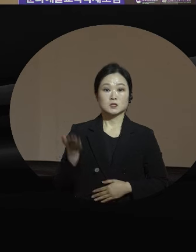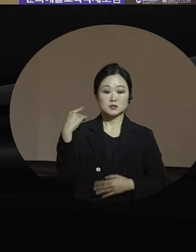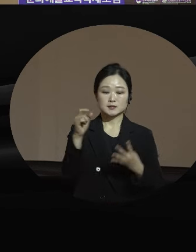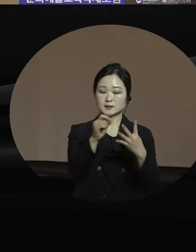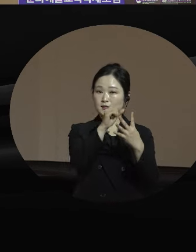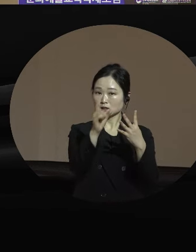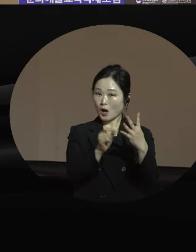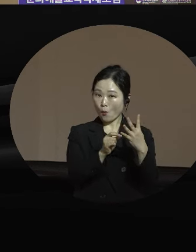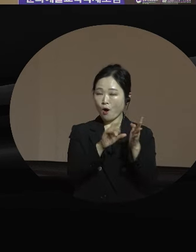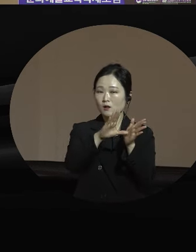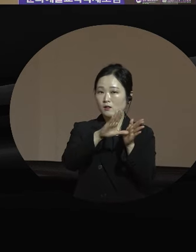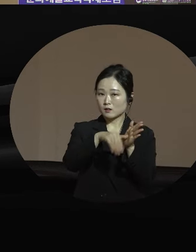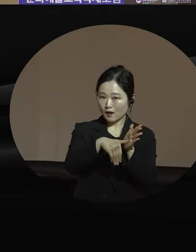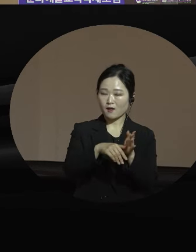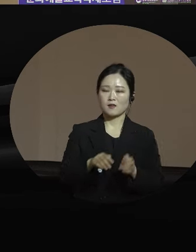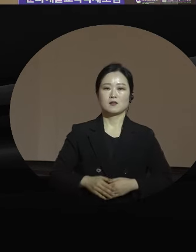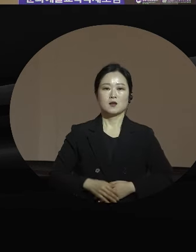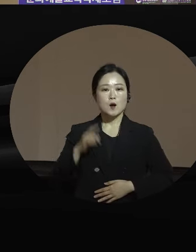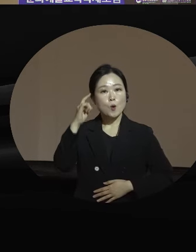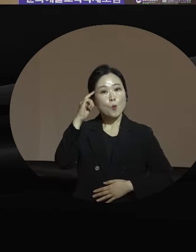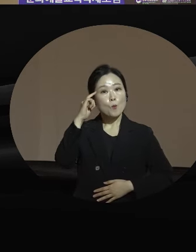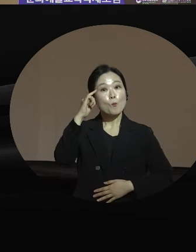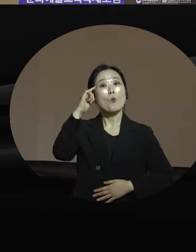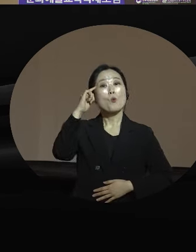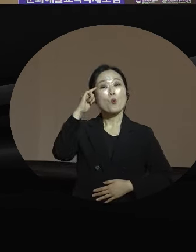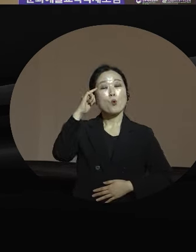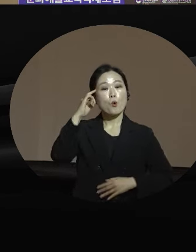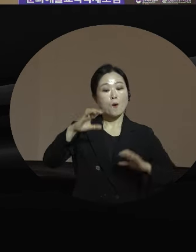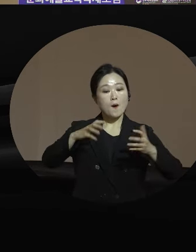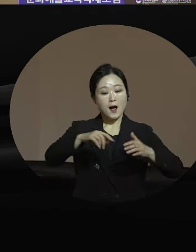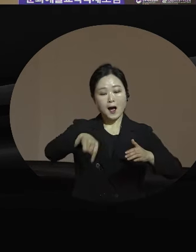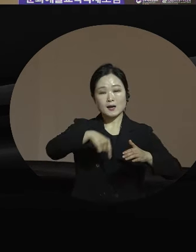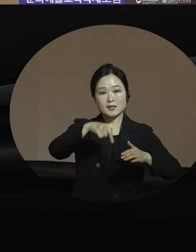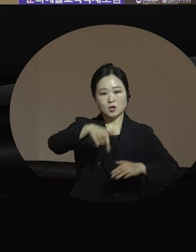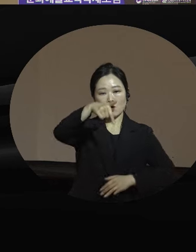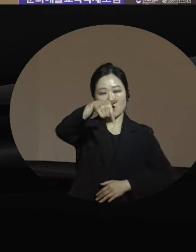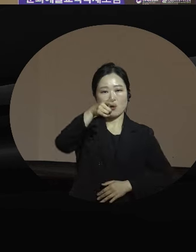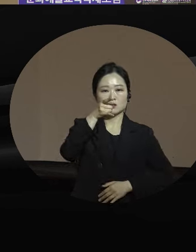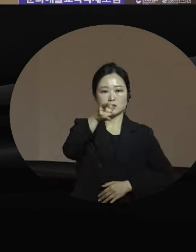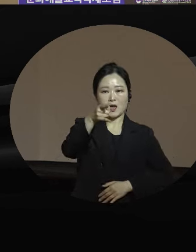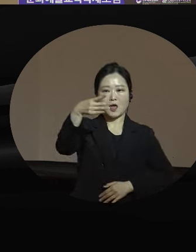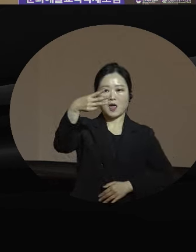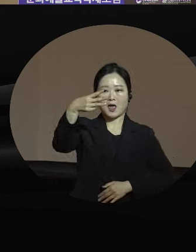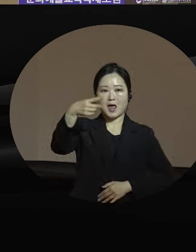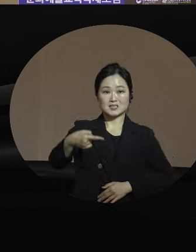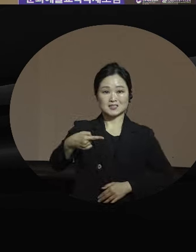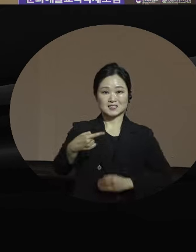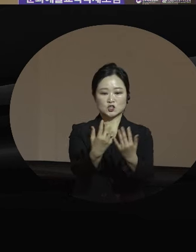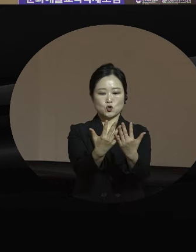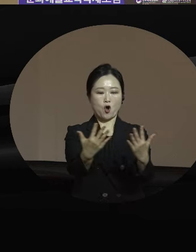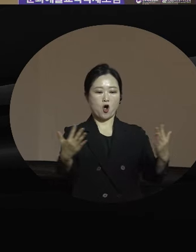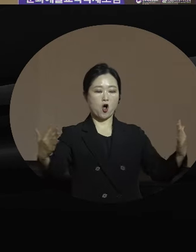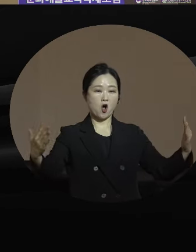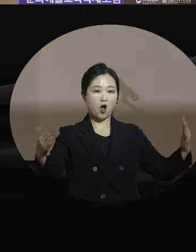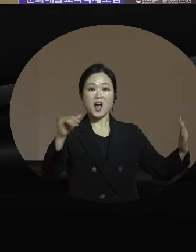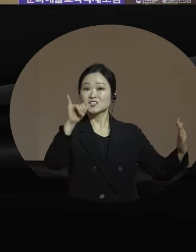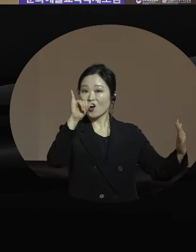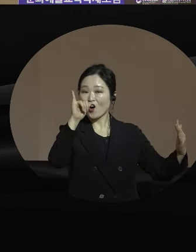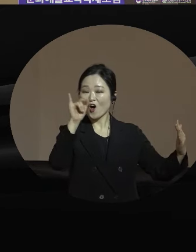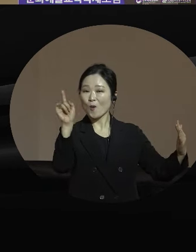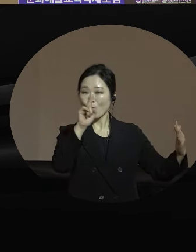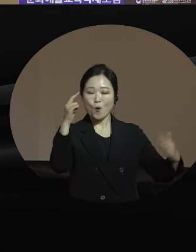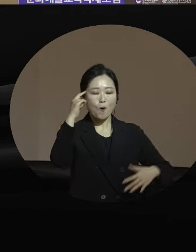gear exhibition with the aim of introducing the Mongolian home, which is our national pride, and is included in